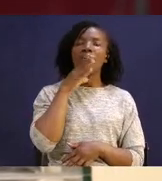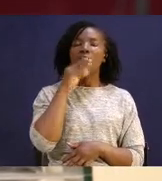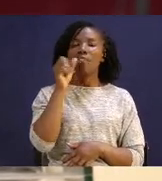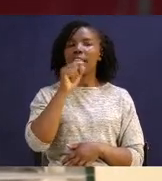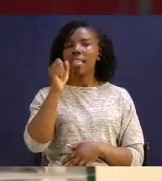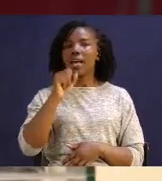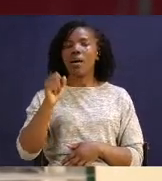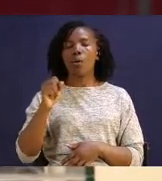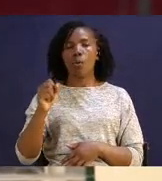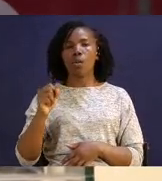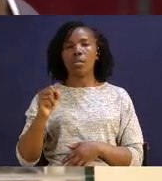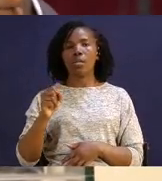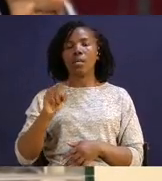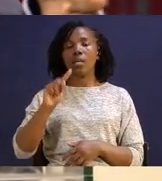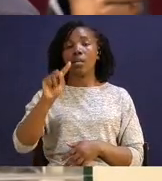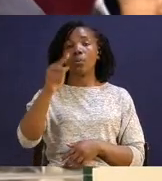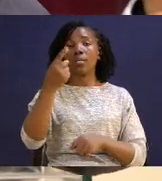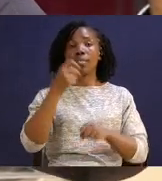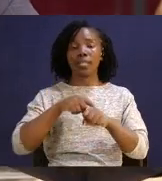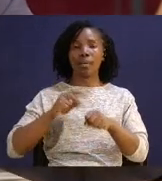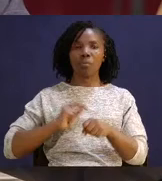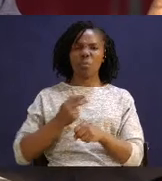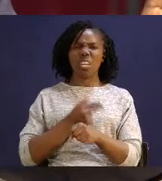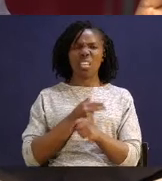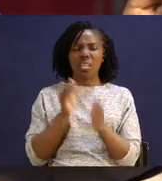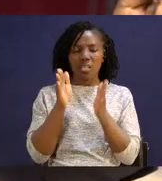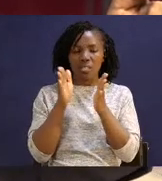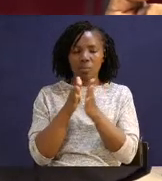out to you, once upon a time we were small fishes.